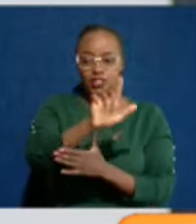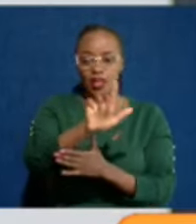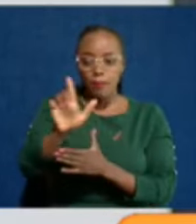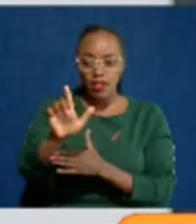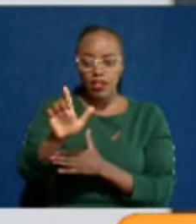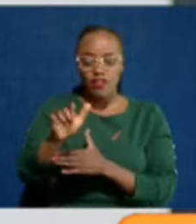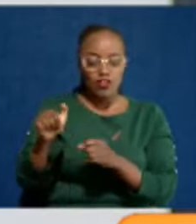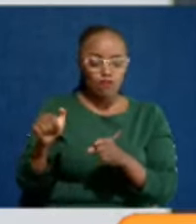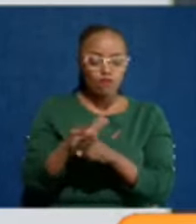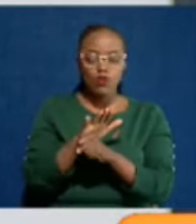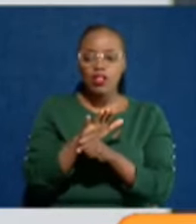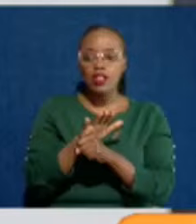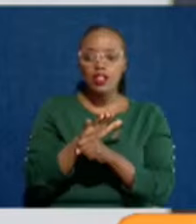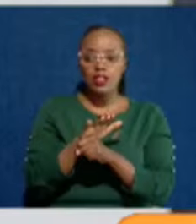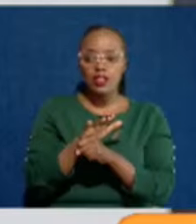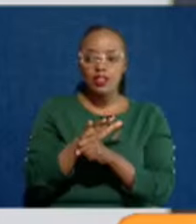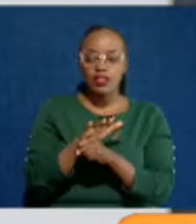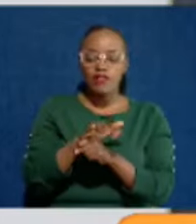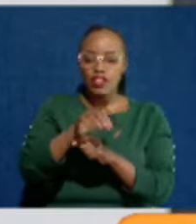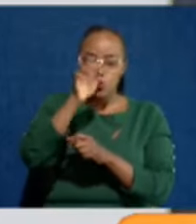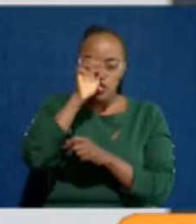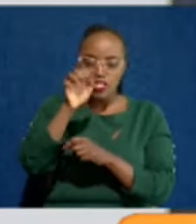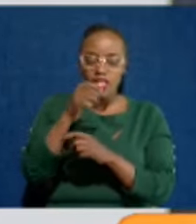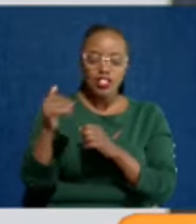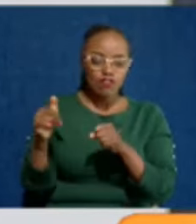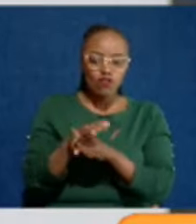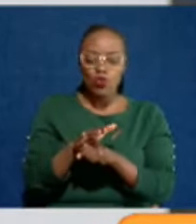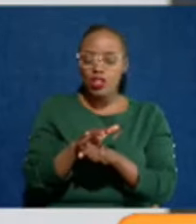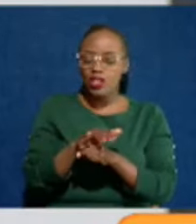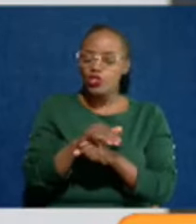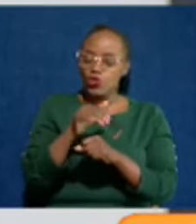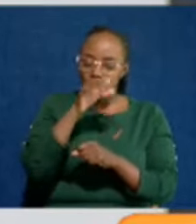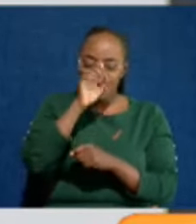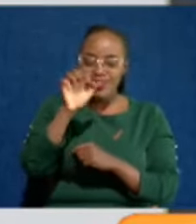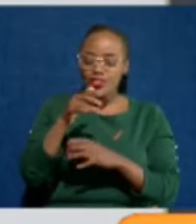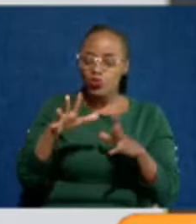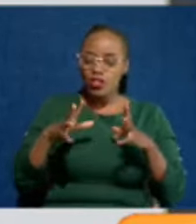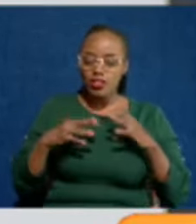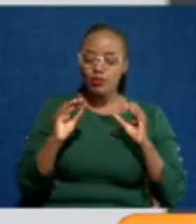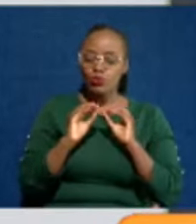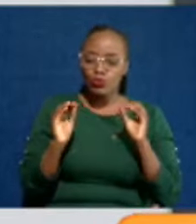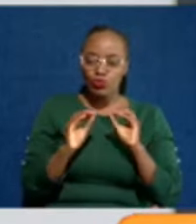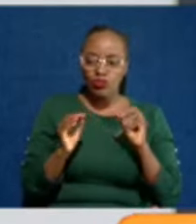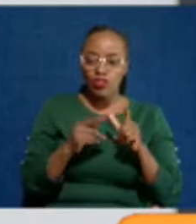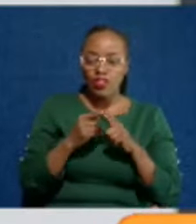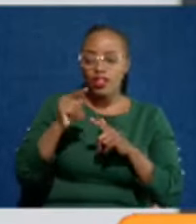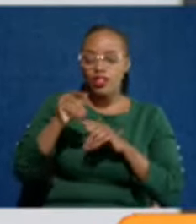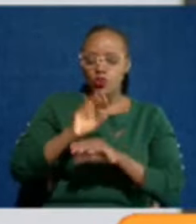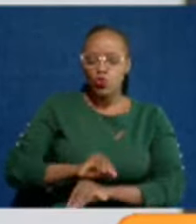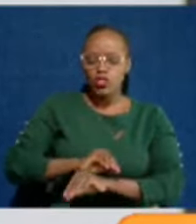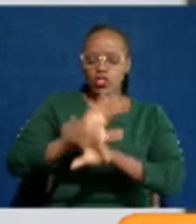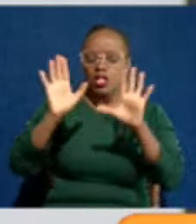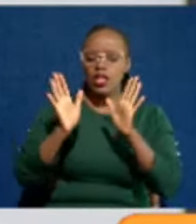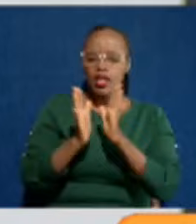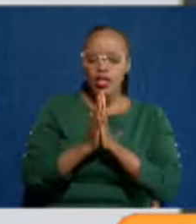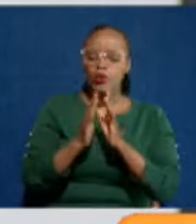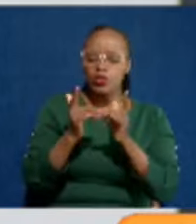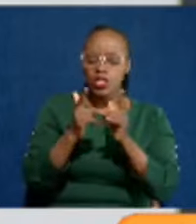in totality. Reject that completely. Now, that was at least clear, and that was